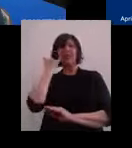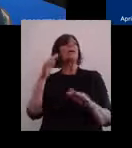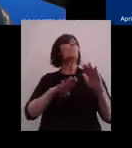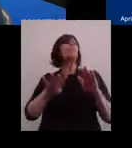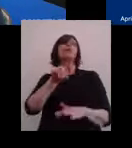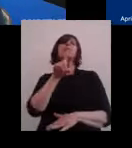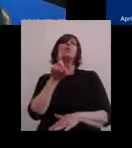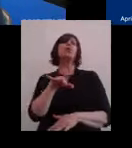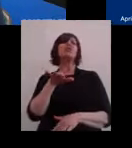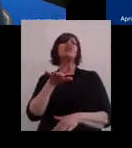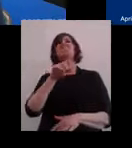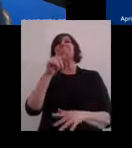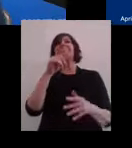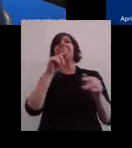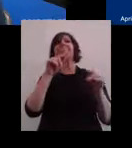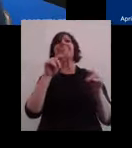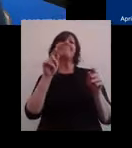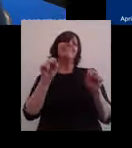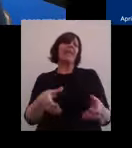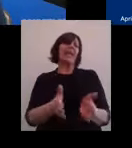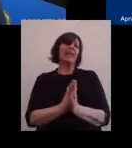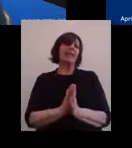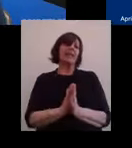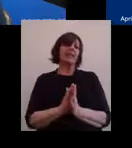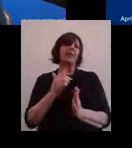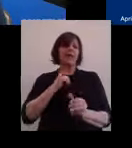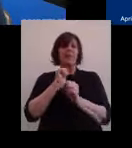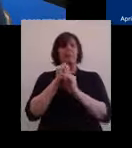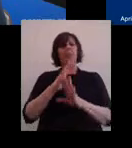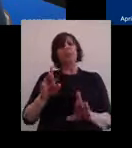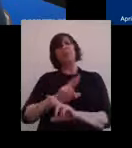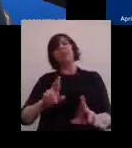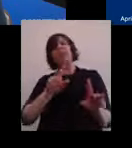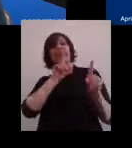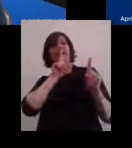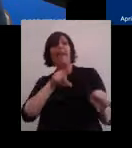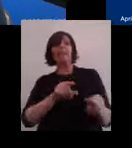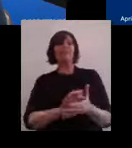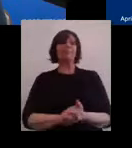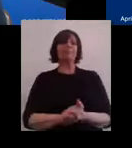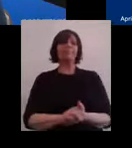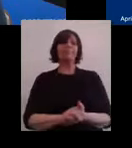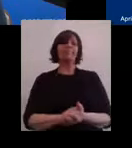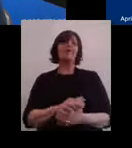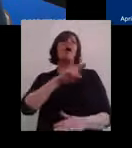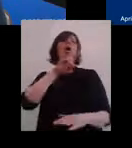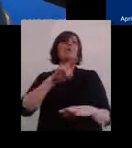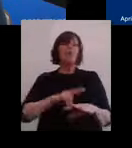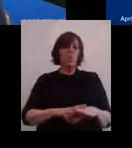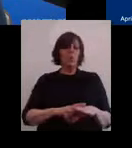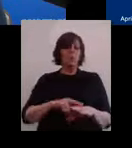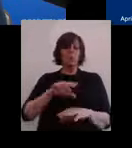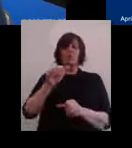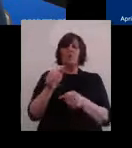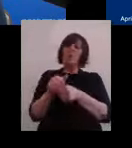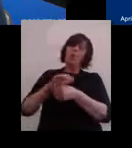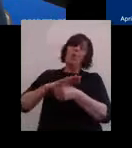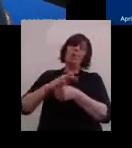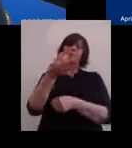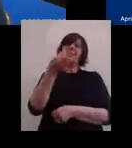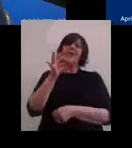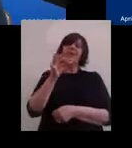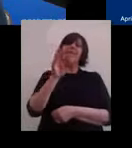and we have employees that are ready to answer your questions for you. And of course, our COVID-19 webpage is updated